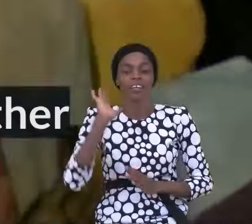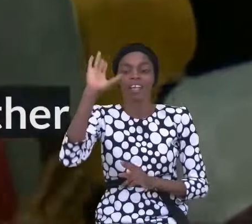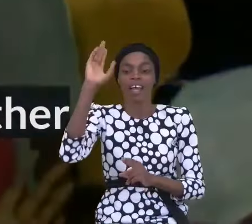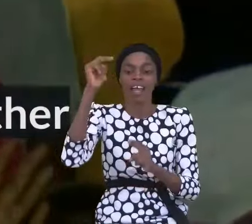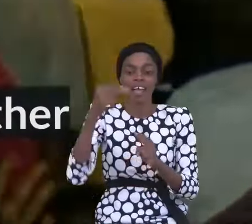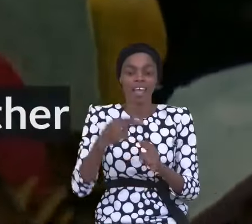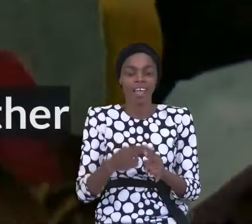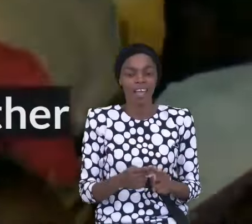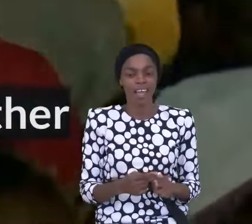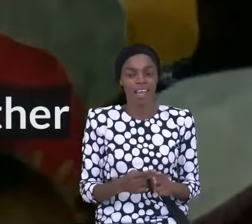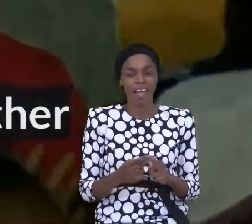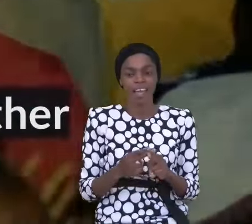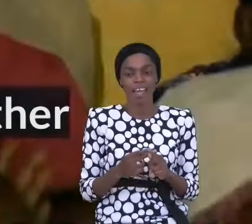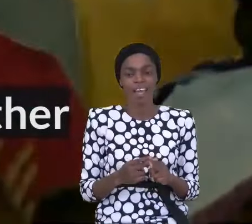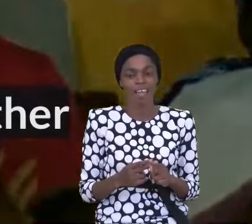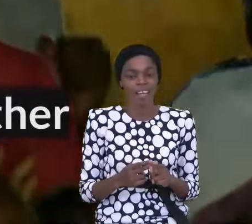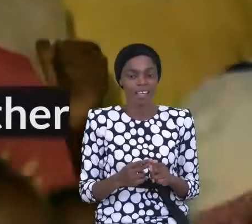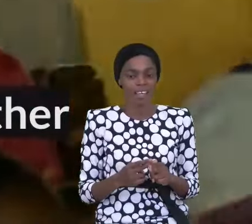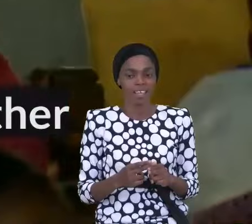Your name